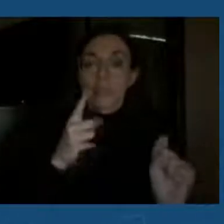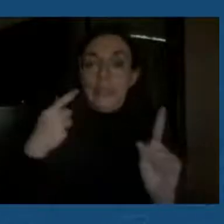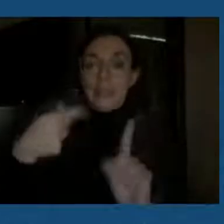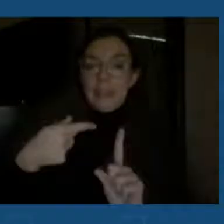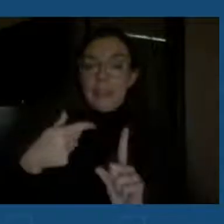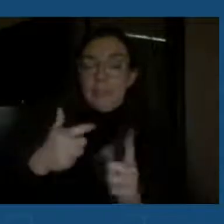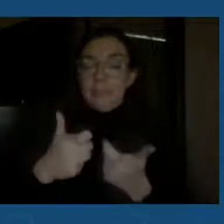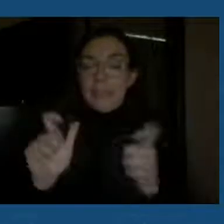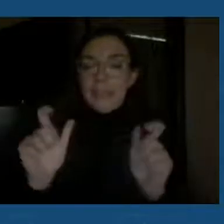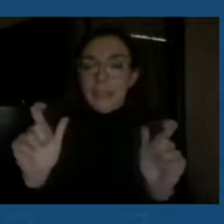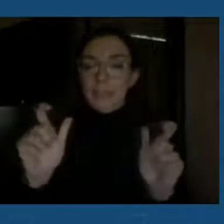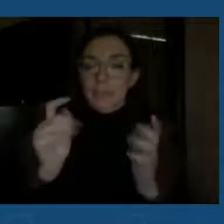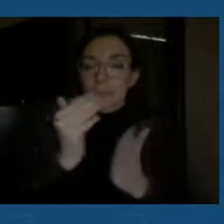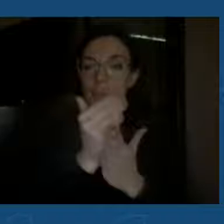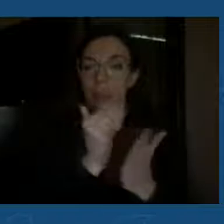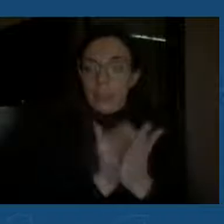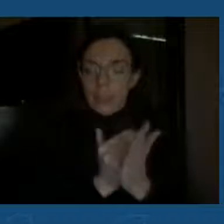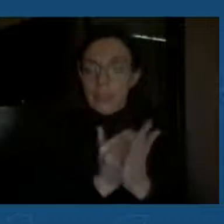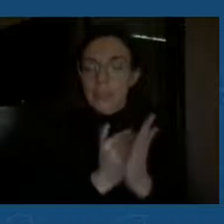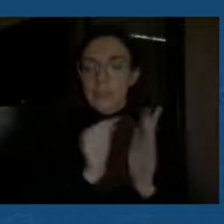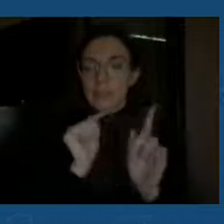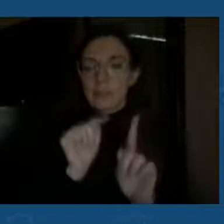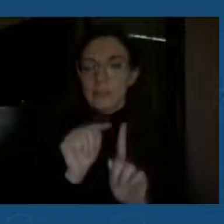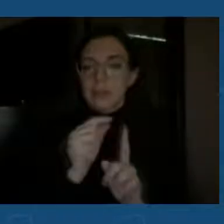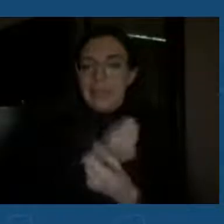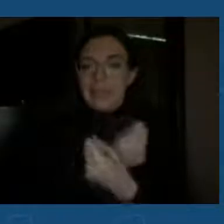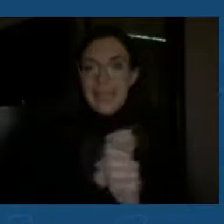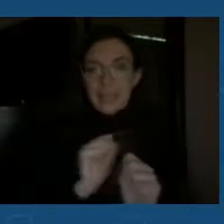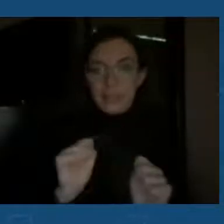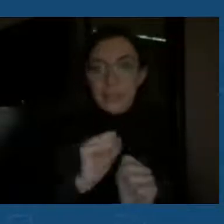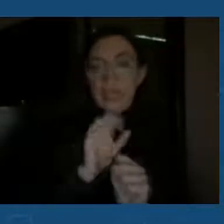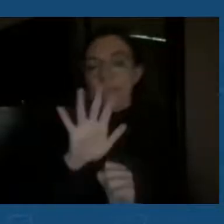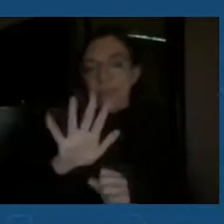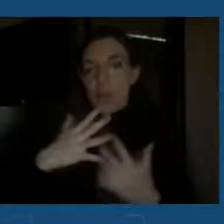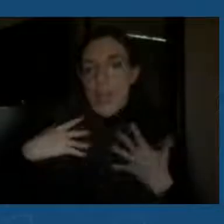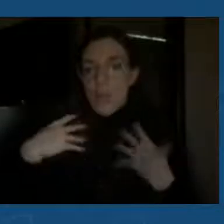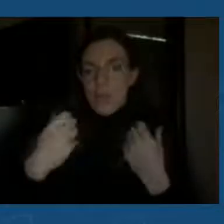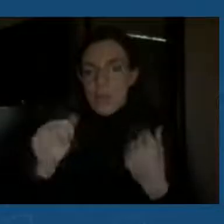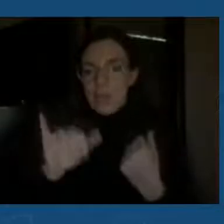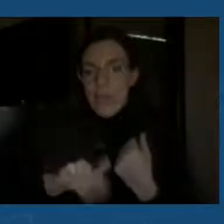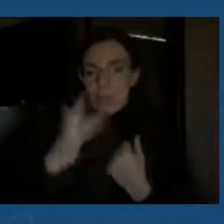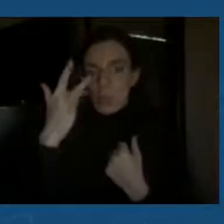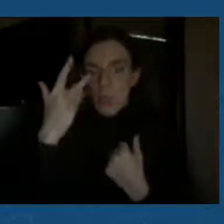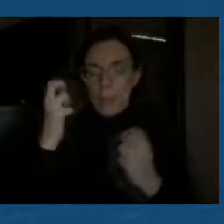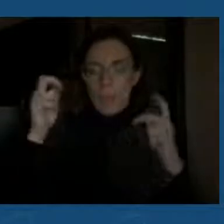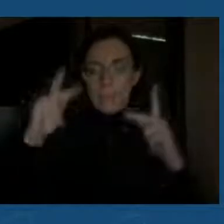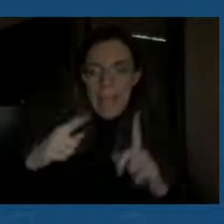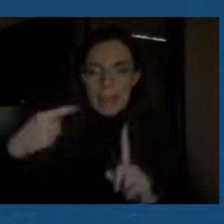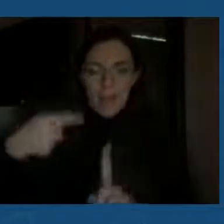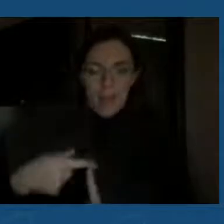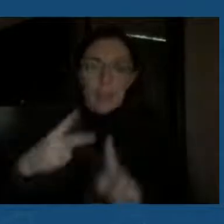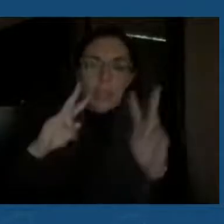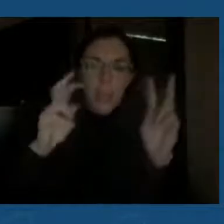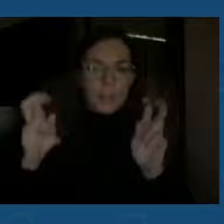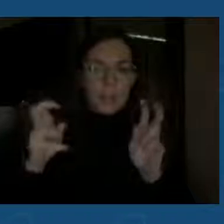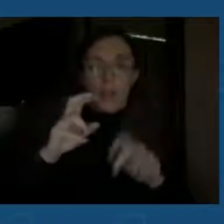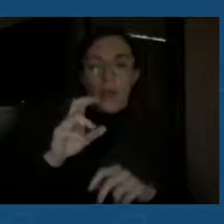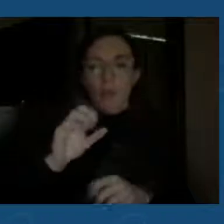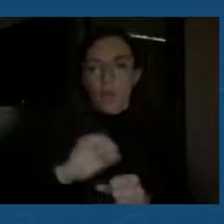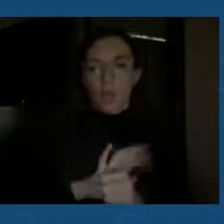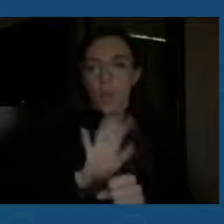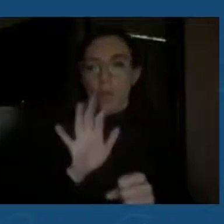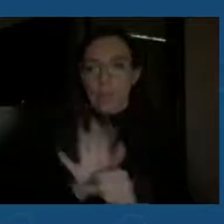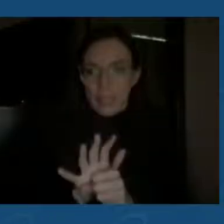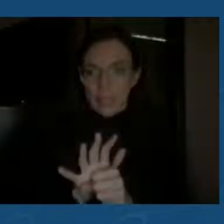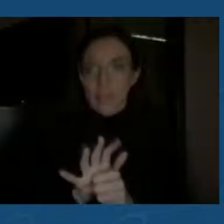the safety and security of their well-being and their health, which is why we're back on the topic of COVID, despite many of us having the desire to just